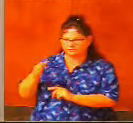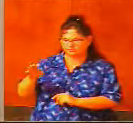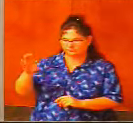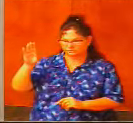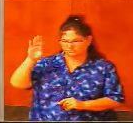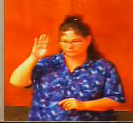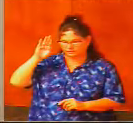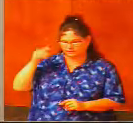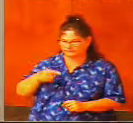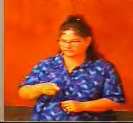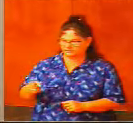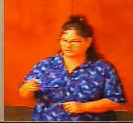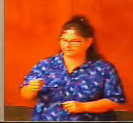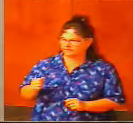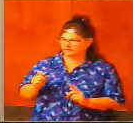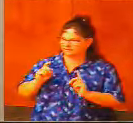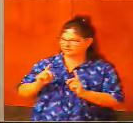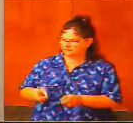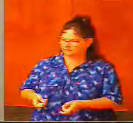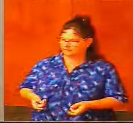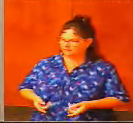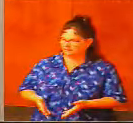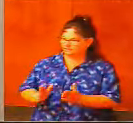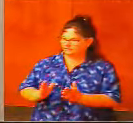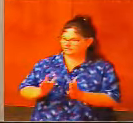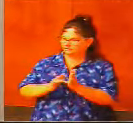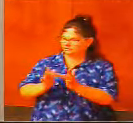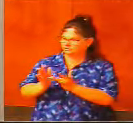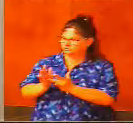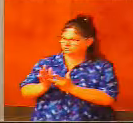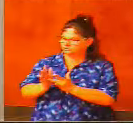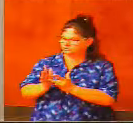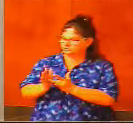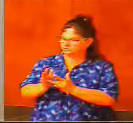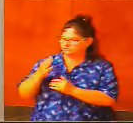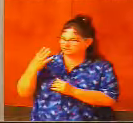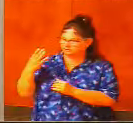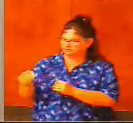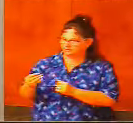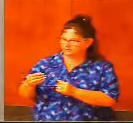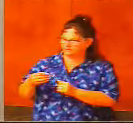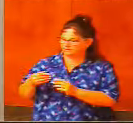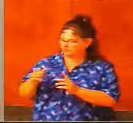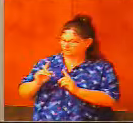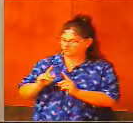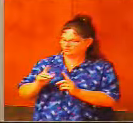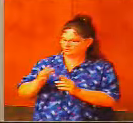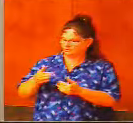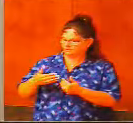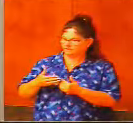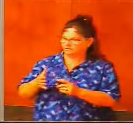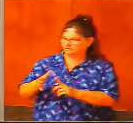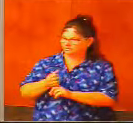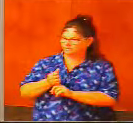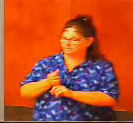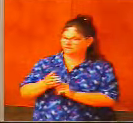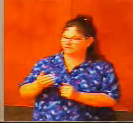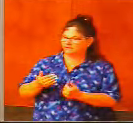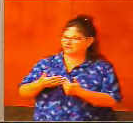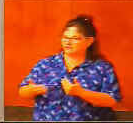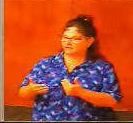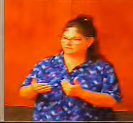to them, and he delivered Jesus after he had scourged him to be crucified."